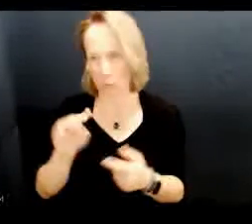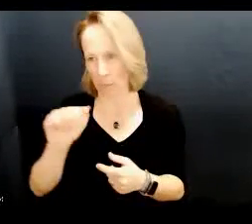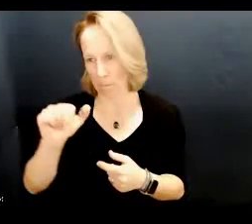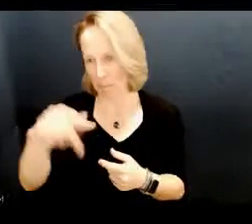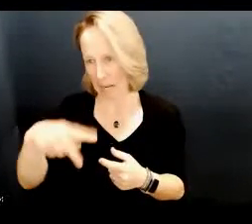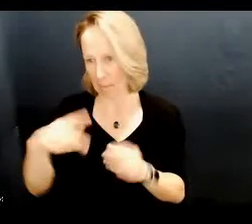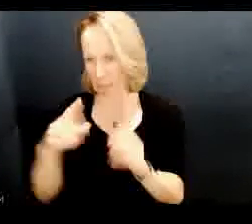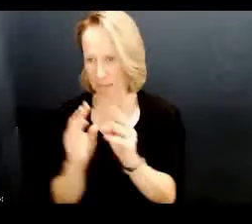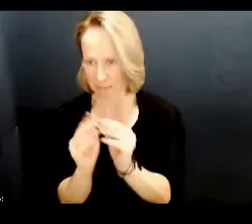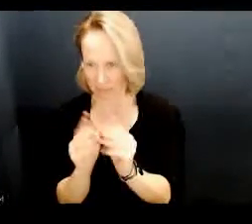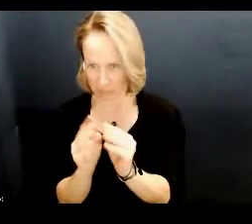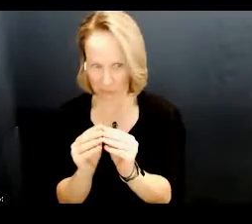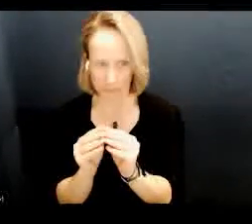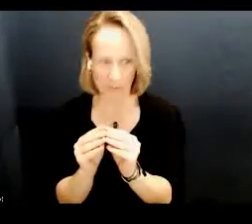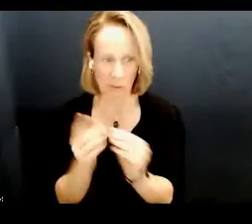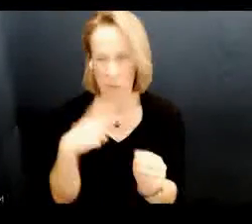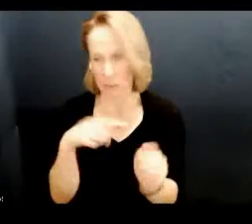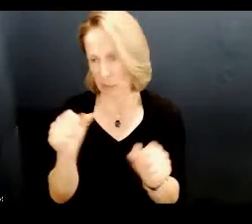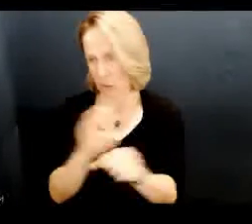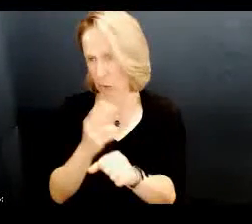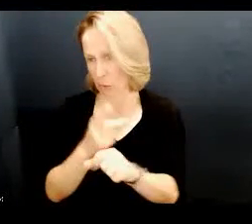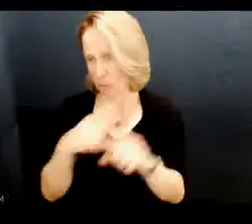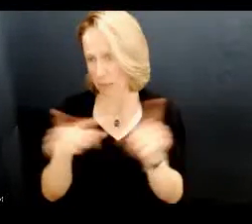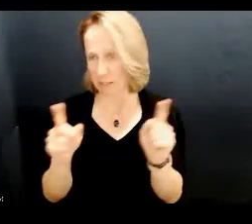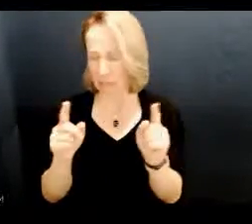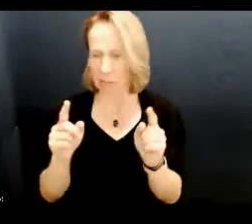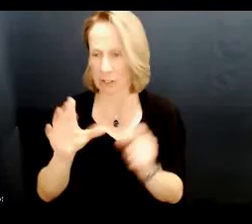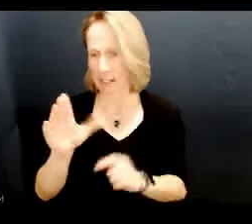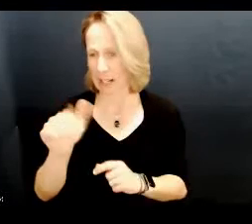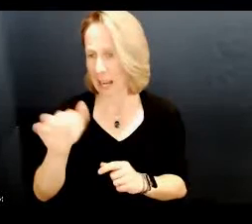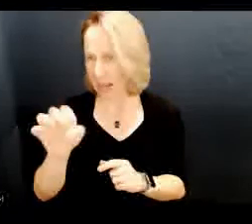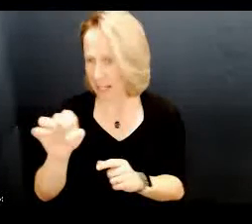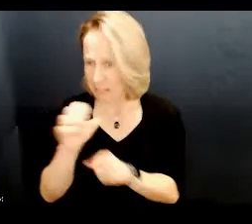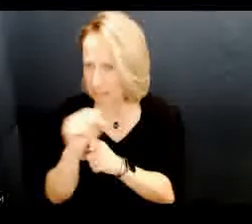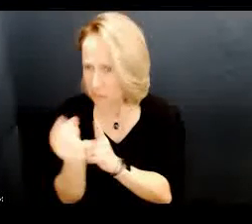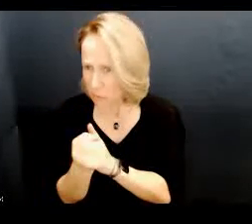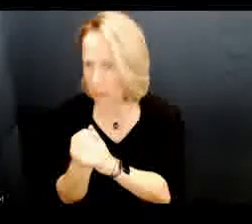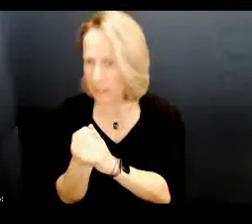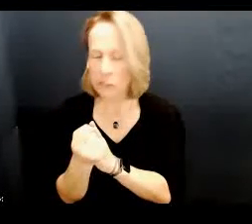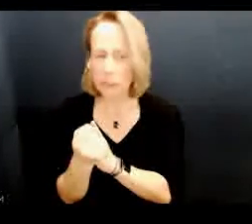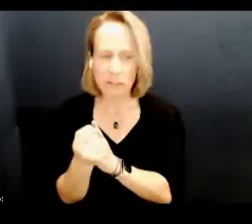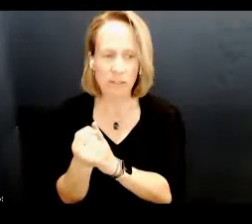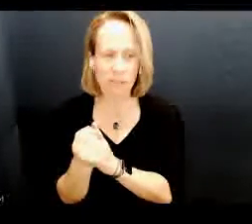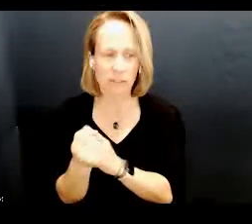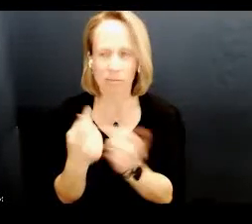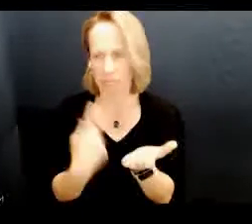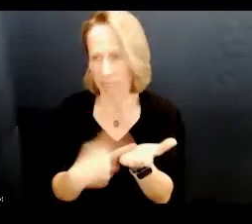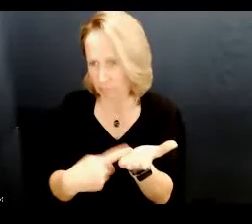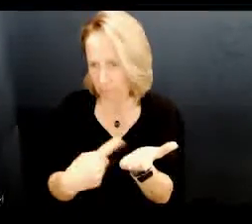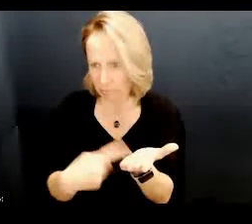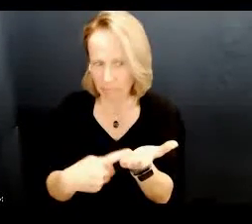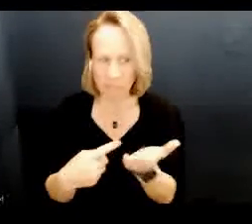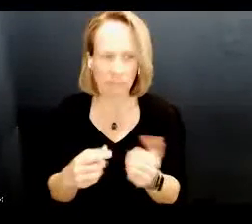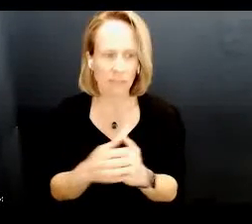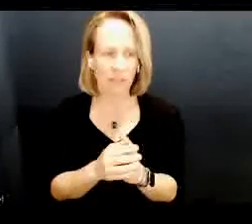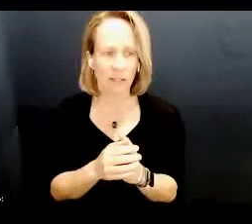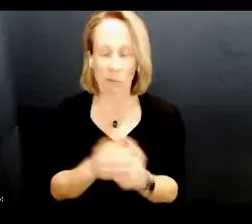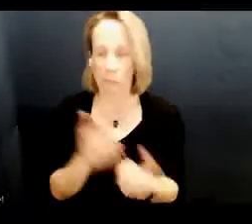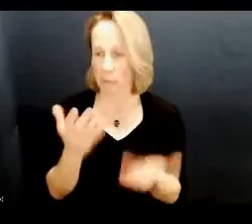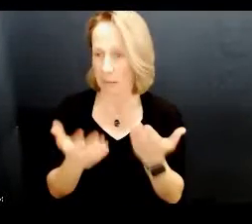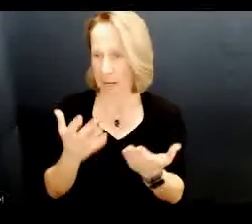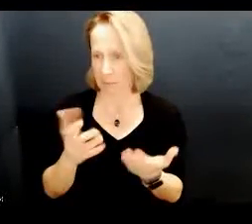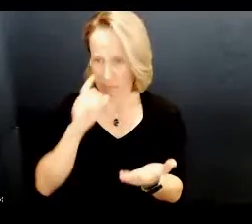case scenarios. If we do case reviews in our protocol or in our SART, we might find this to be